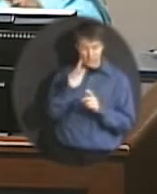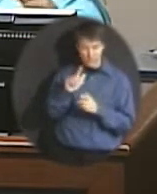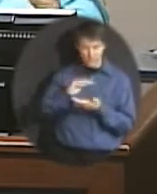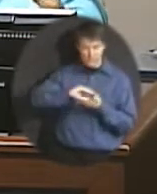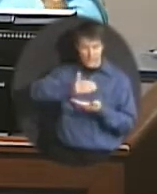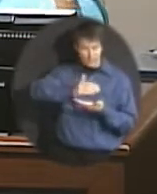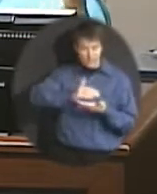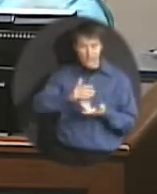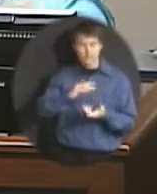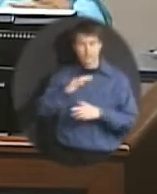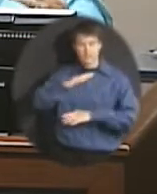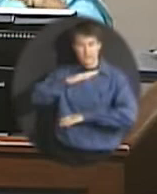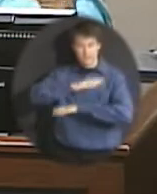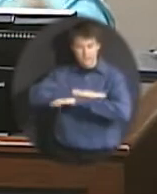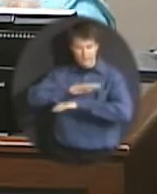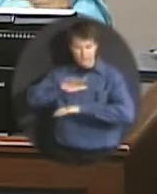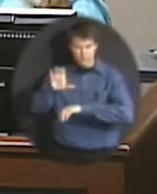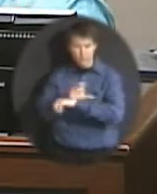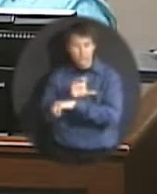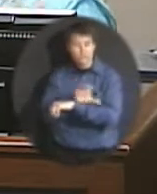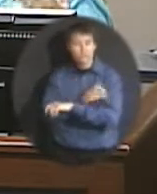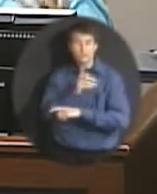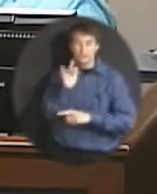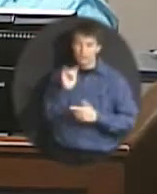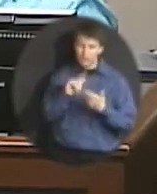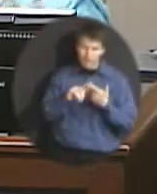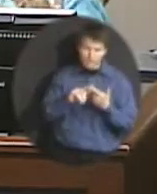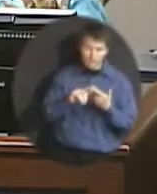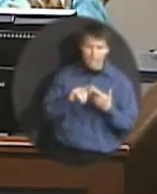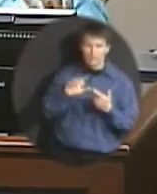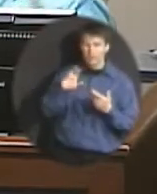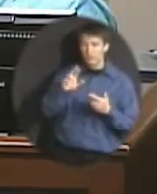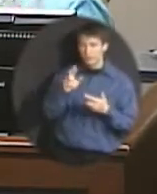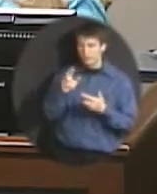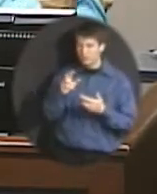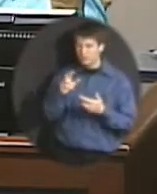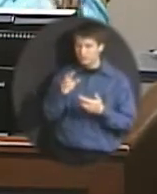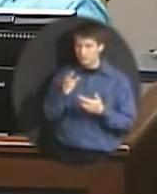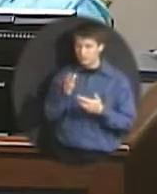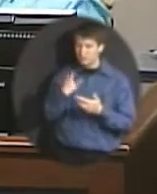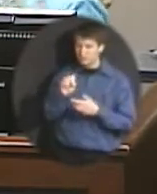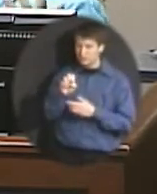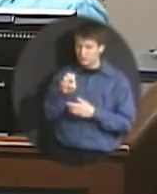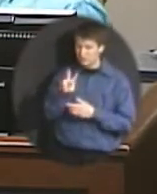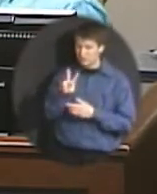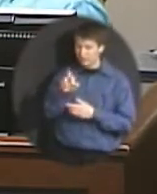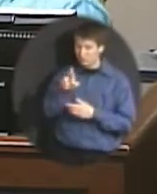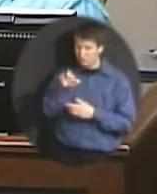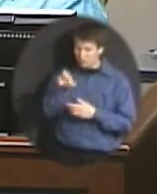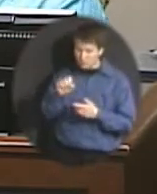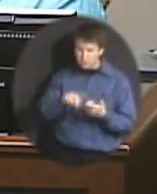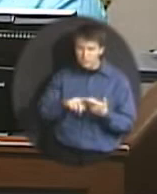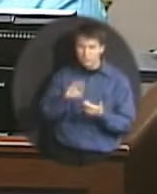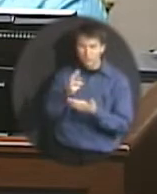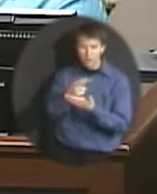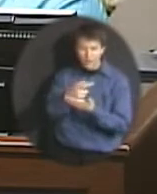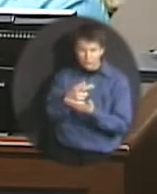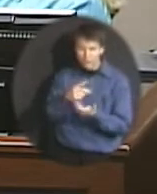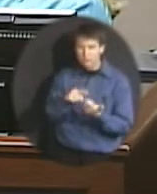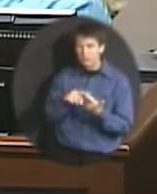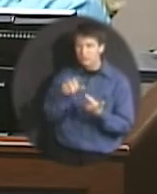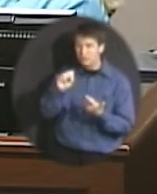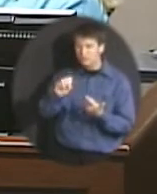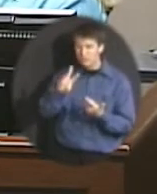we also have all the infrastructure, the servers, the routers, the switches, there's just a lot of it. So we kind